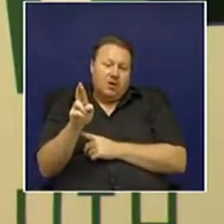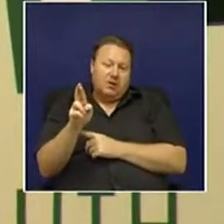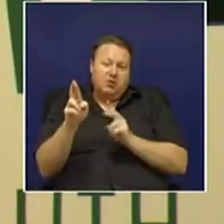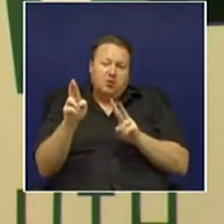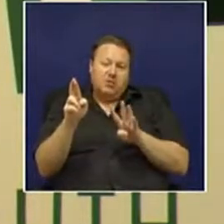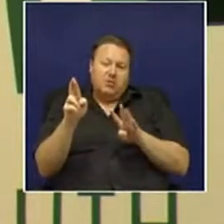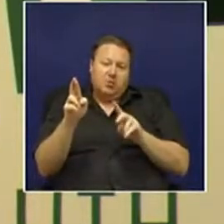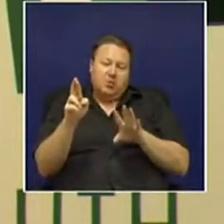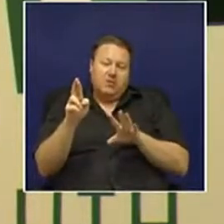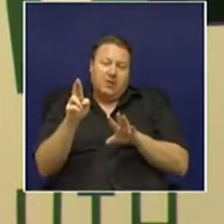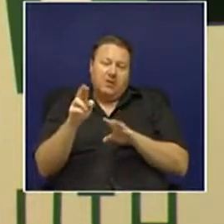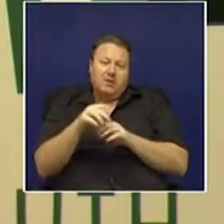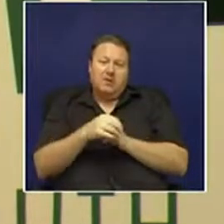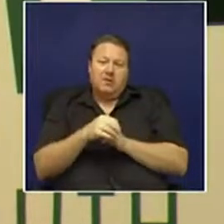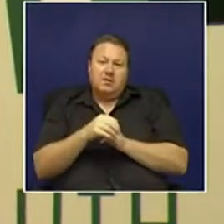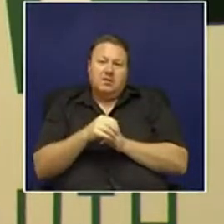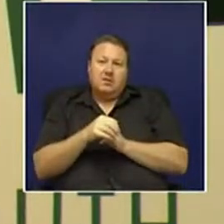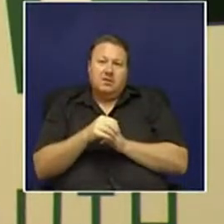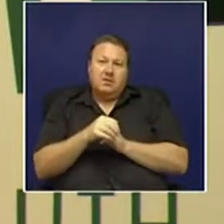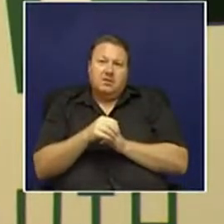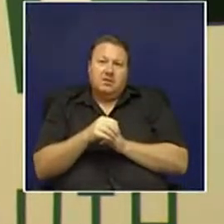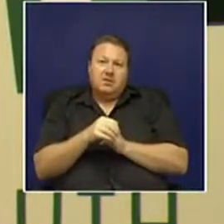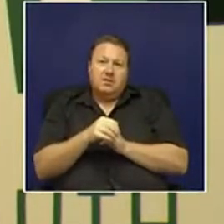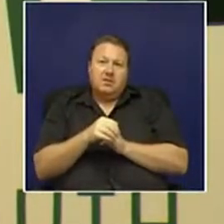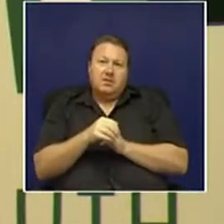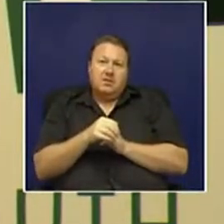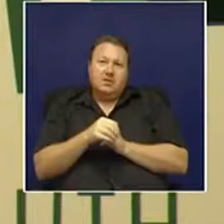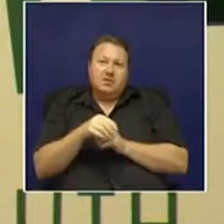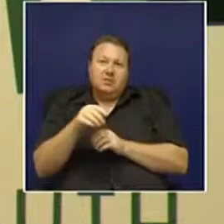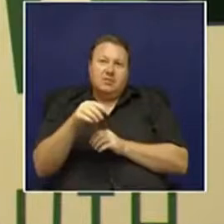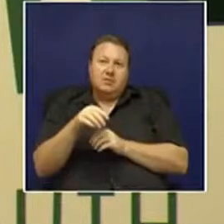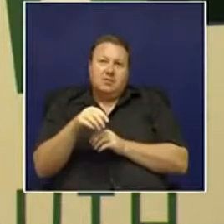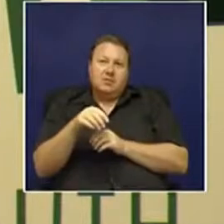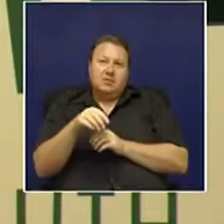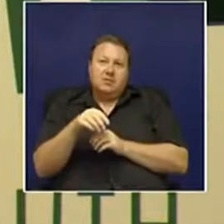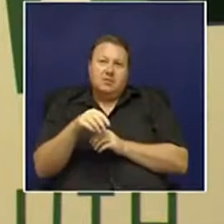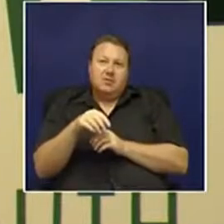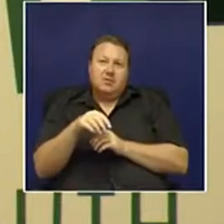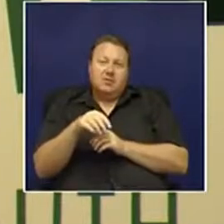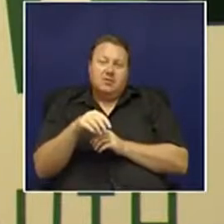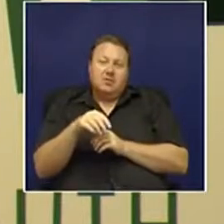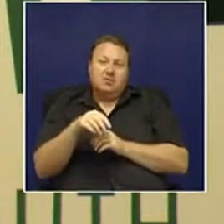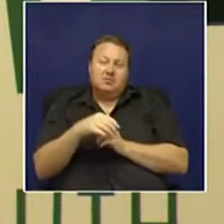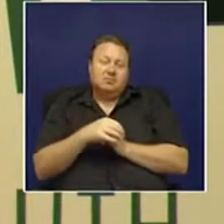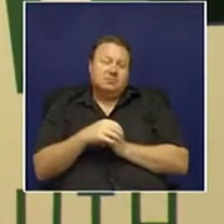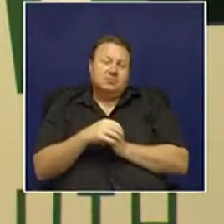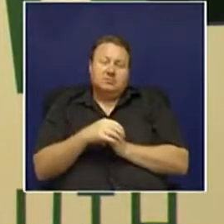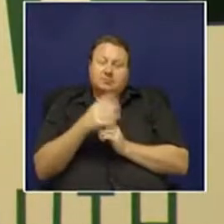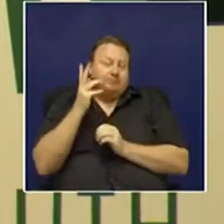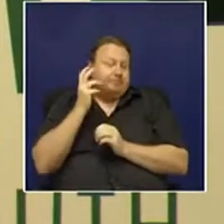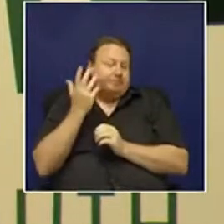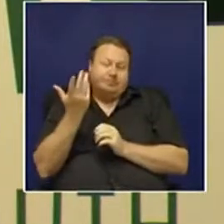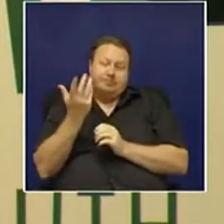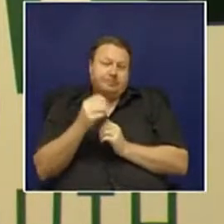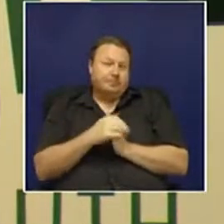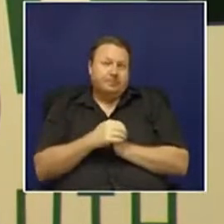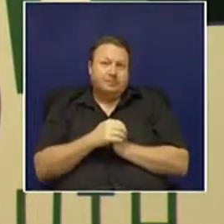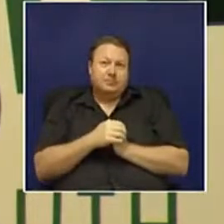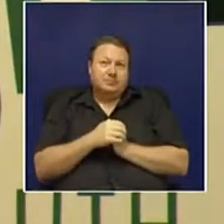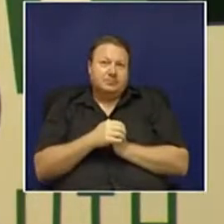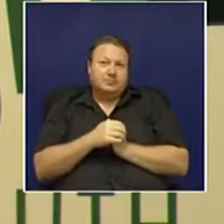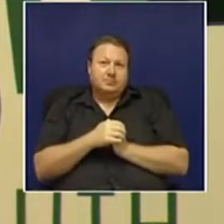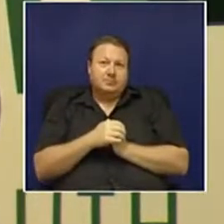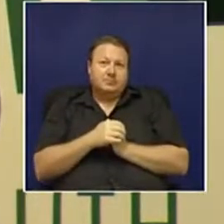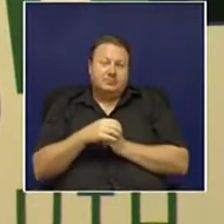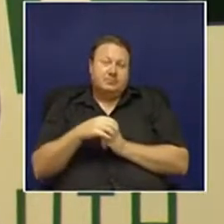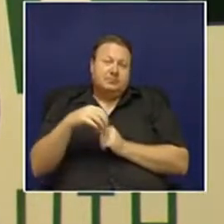24-25 to between 250 and 450 million trips over the medium term. In energy, investment